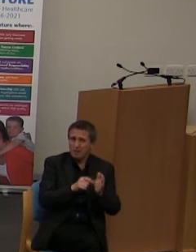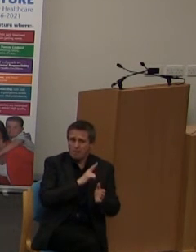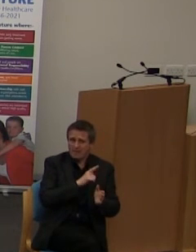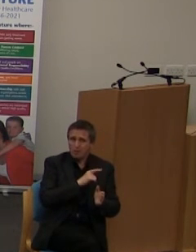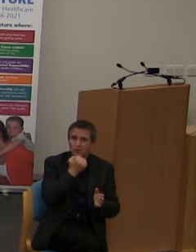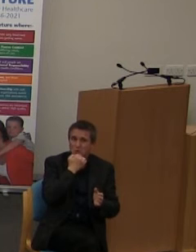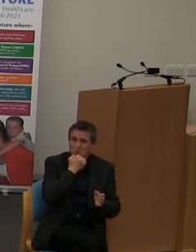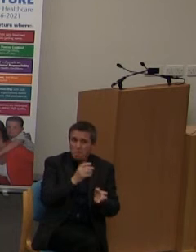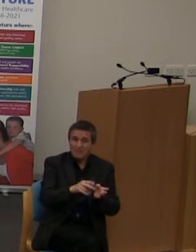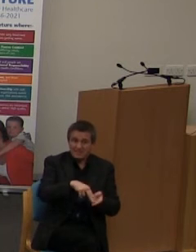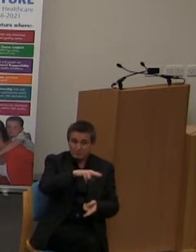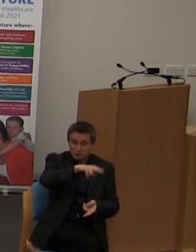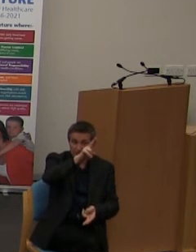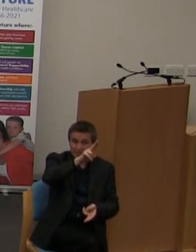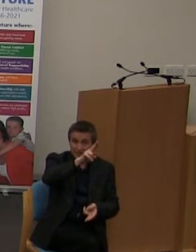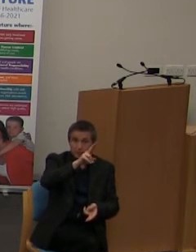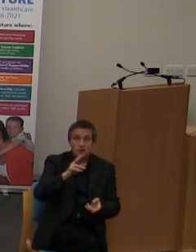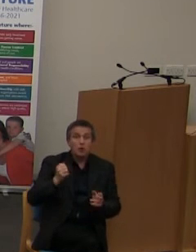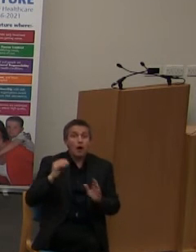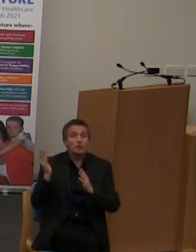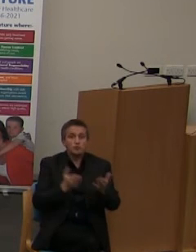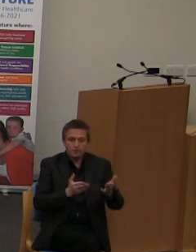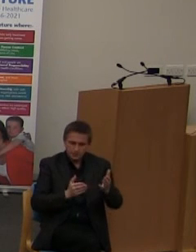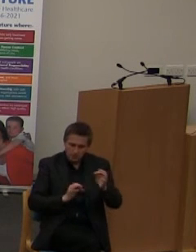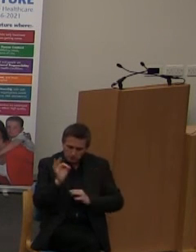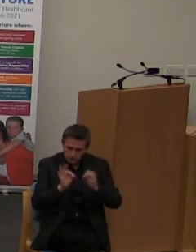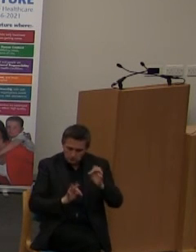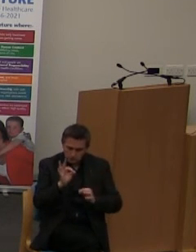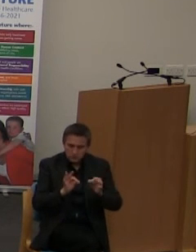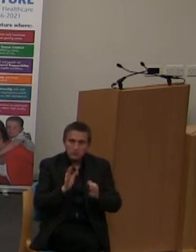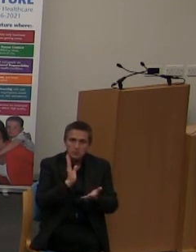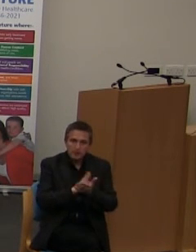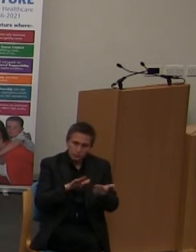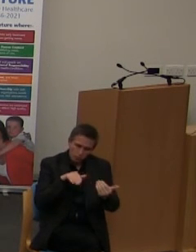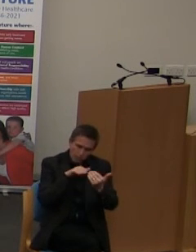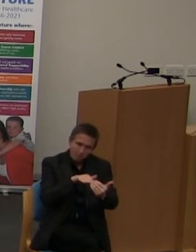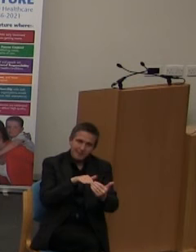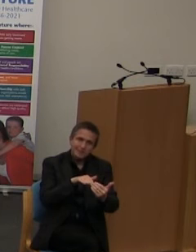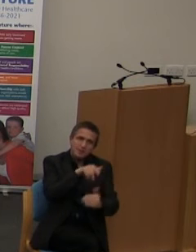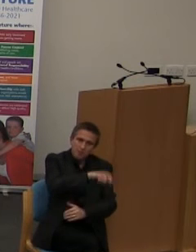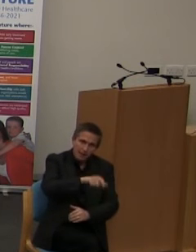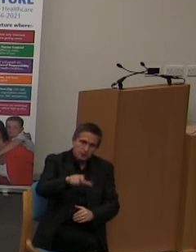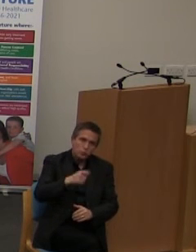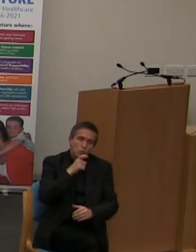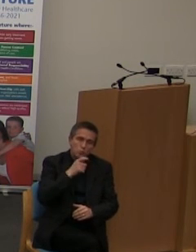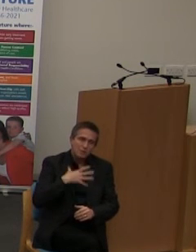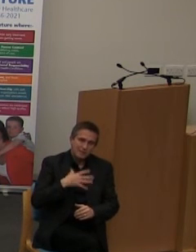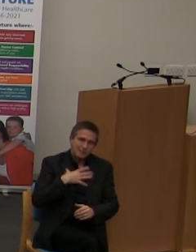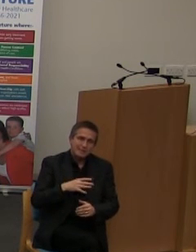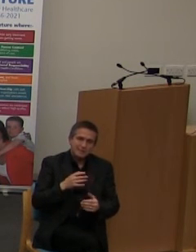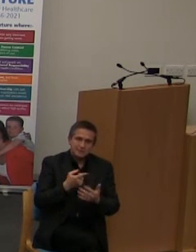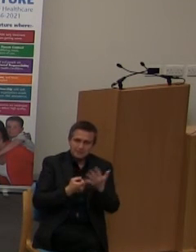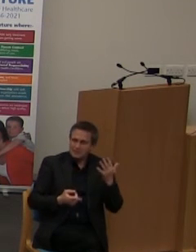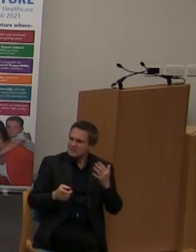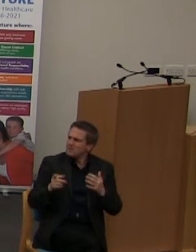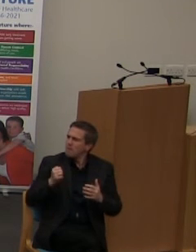terms of redesigning to make sure that the services we're delivering are actually tailored to the patients who most need them. And I'm sure Gillian will